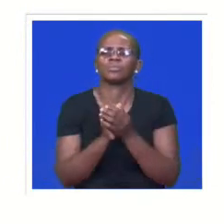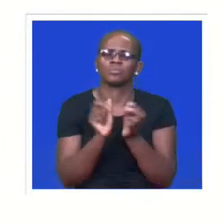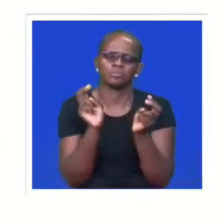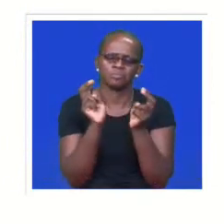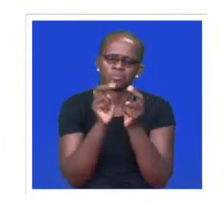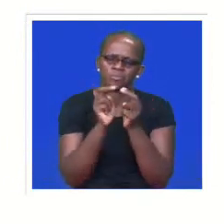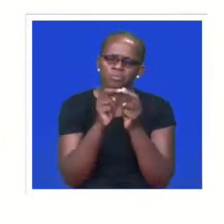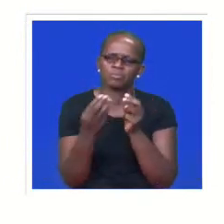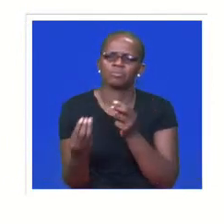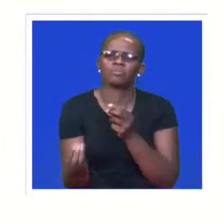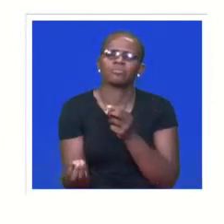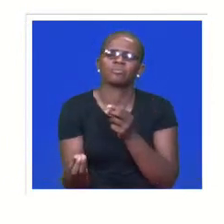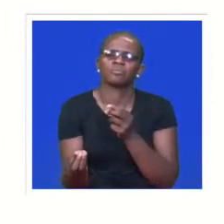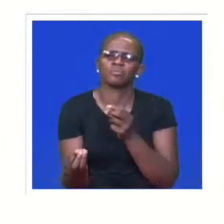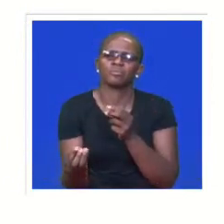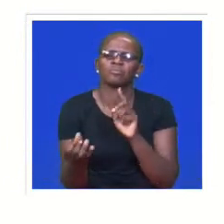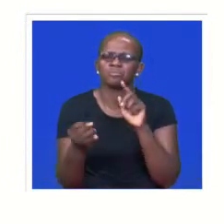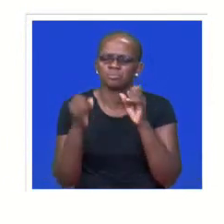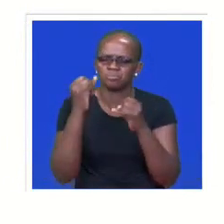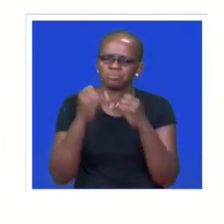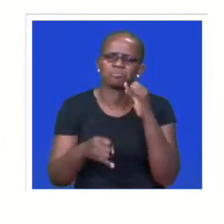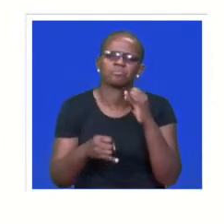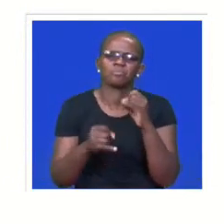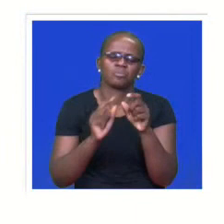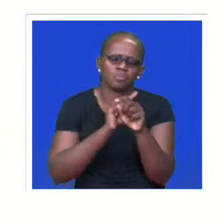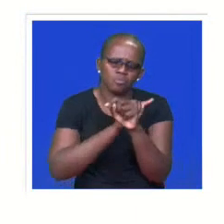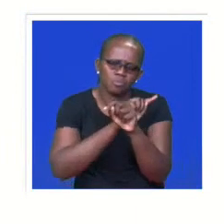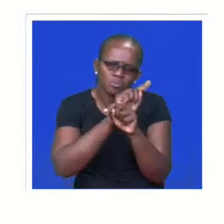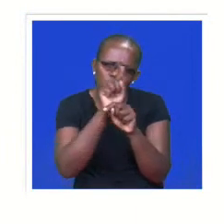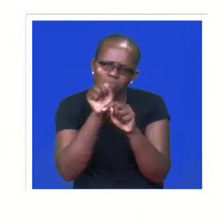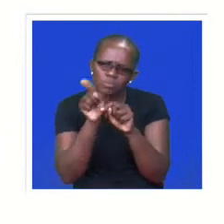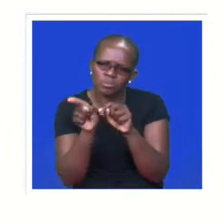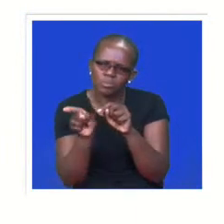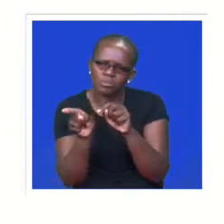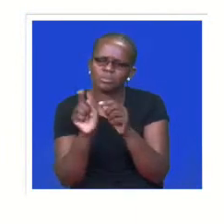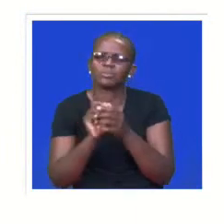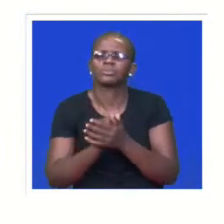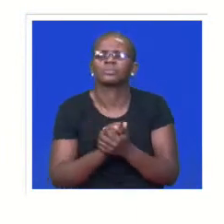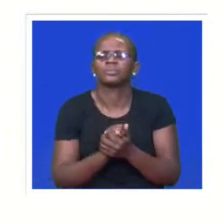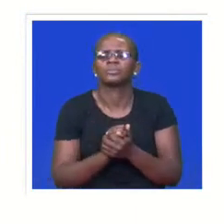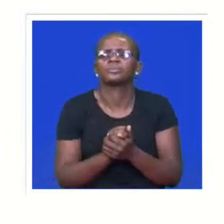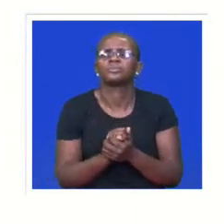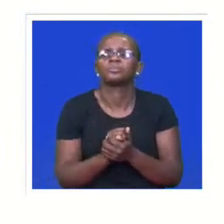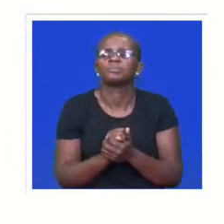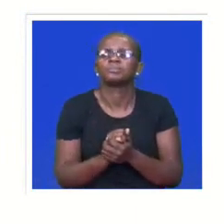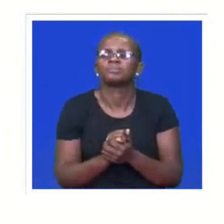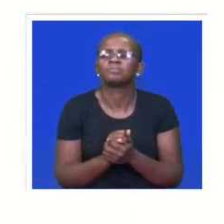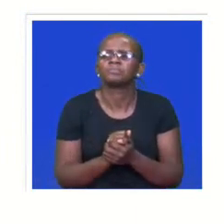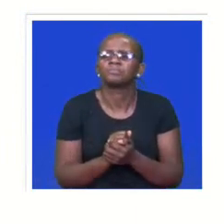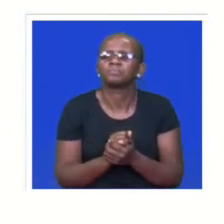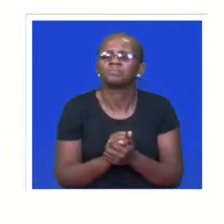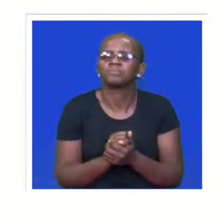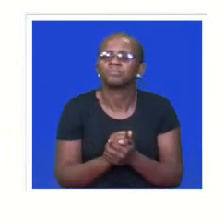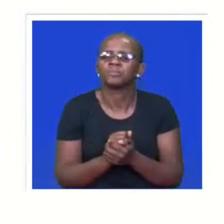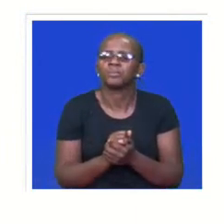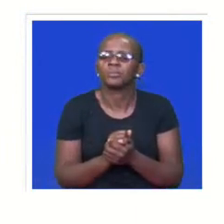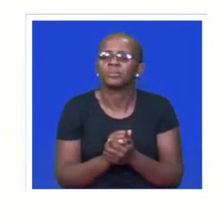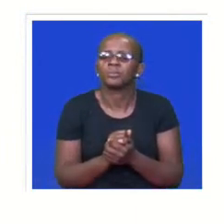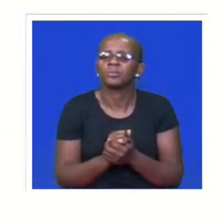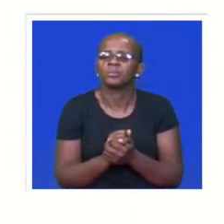mice, and band. That was excellent, dear learner. So now let us look at the